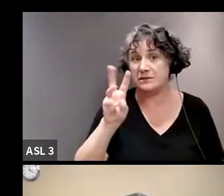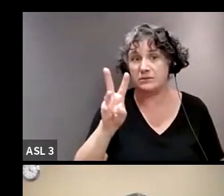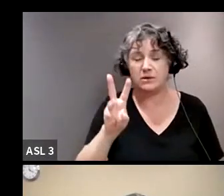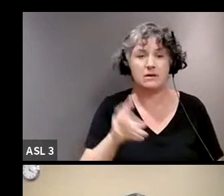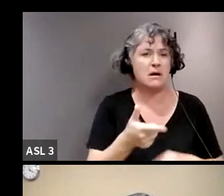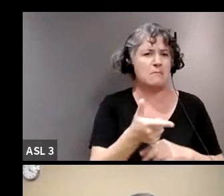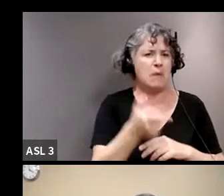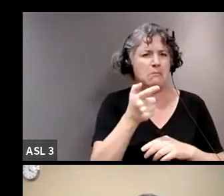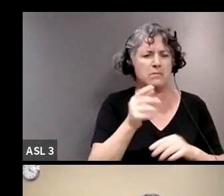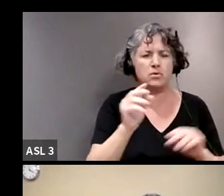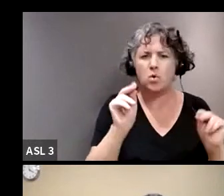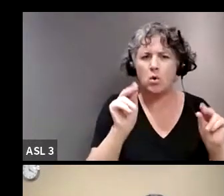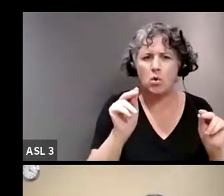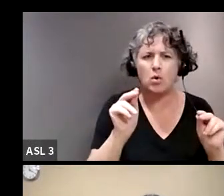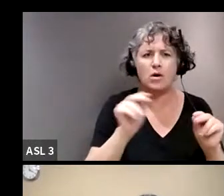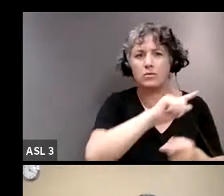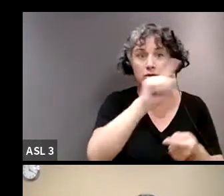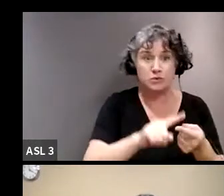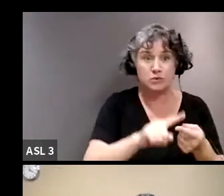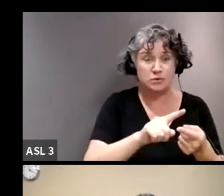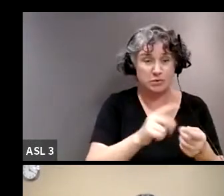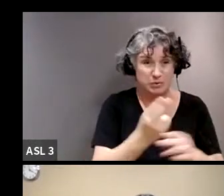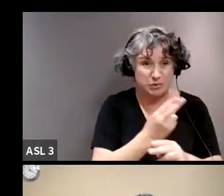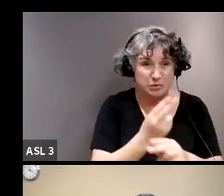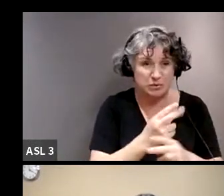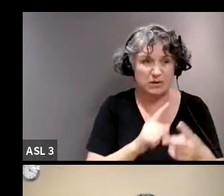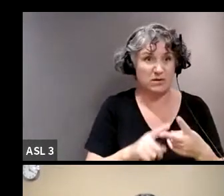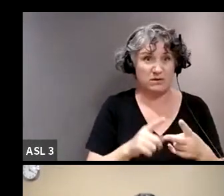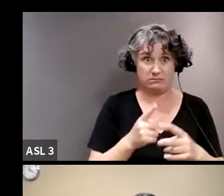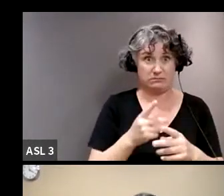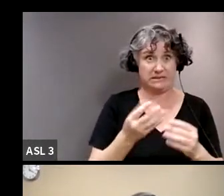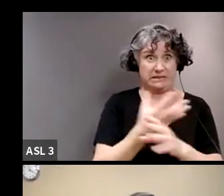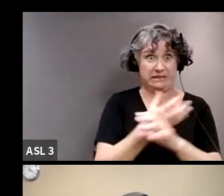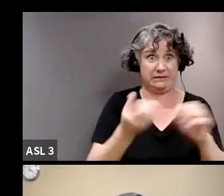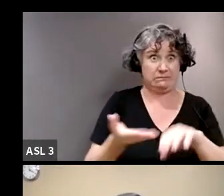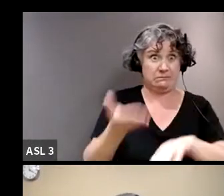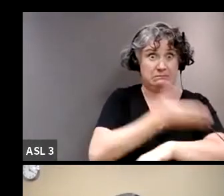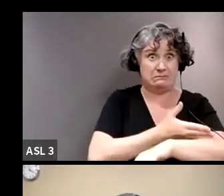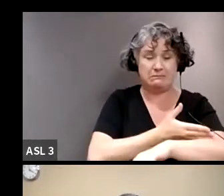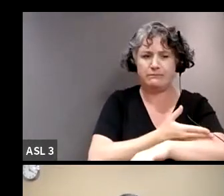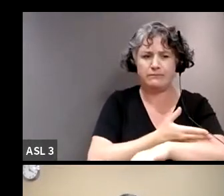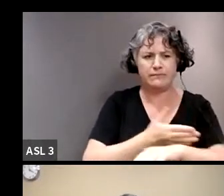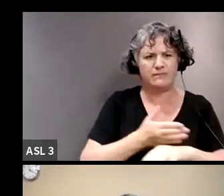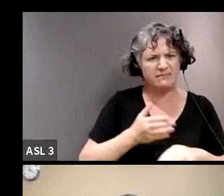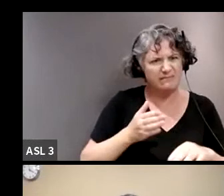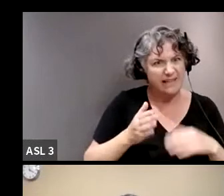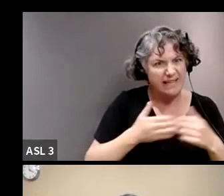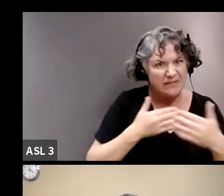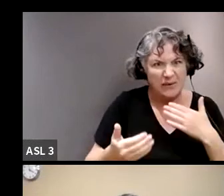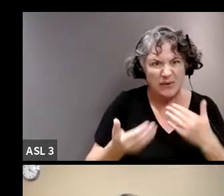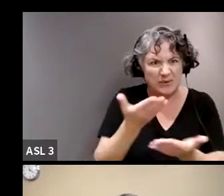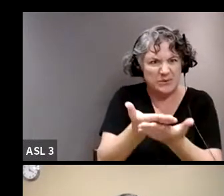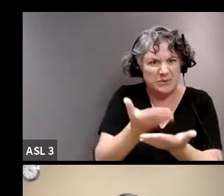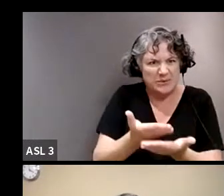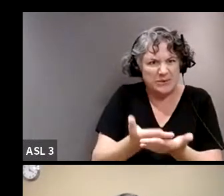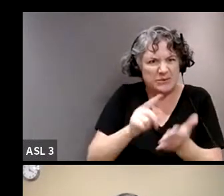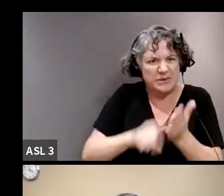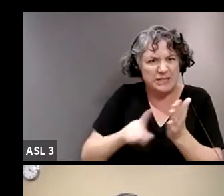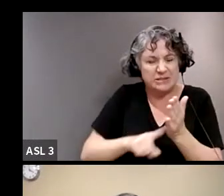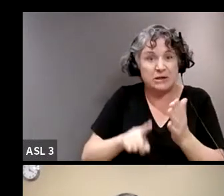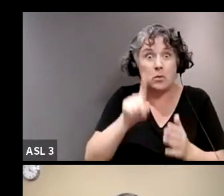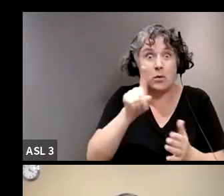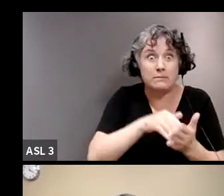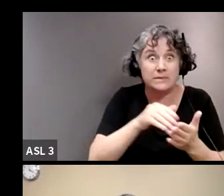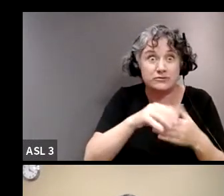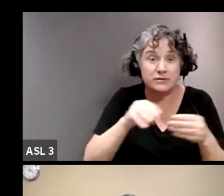at all or keep people safer and despite that the ops is currently recommending spending 1 million on new cews